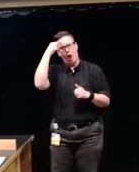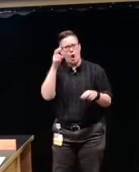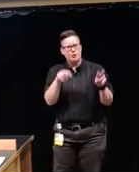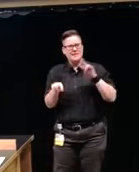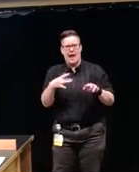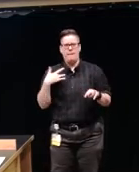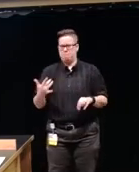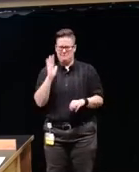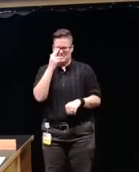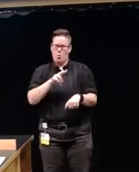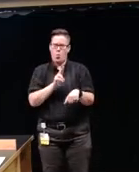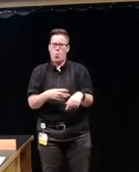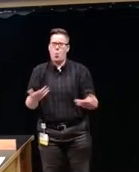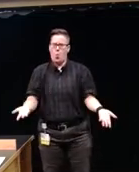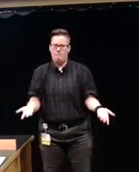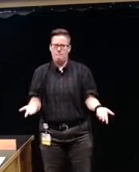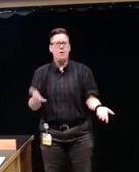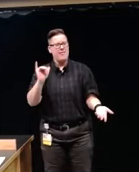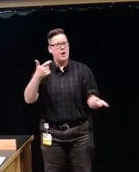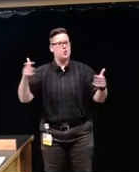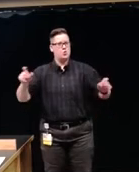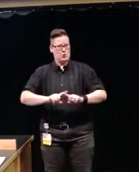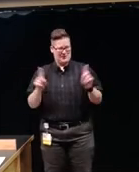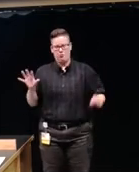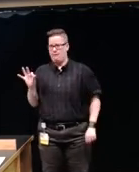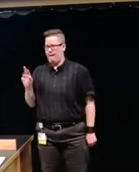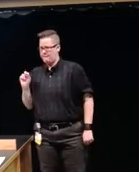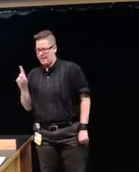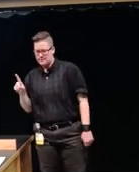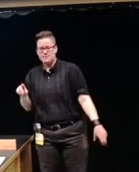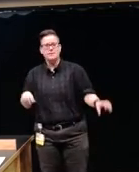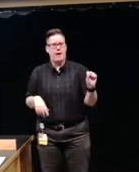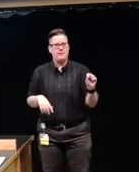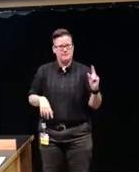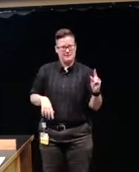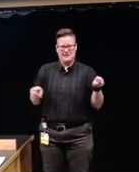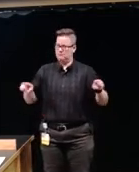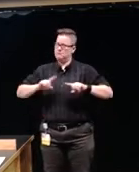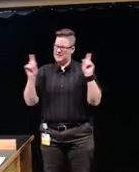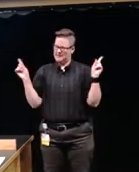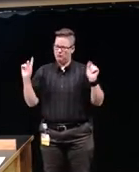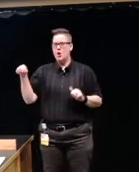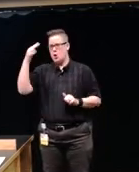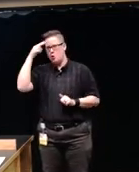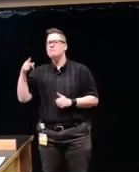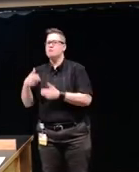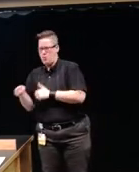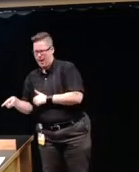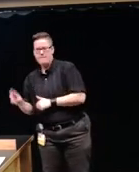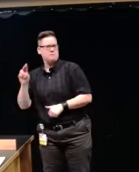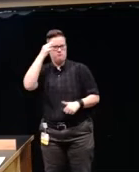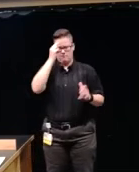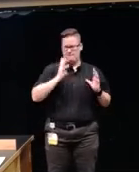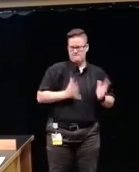generally normal, right? So that's a big point of distinction. The other